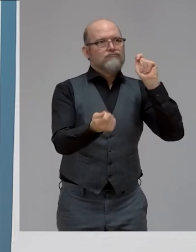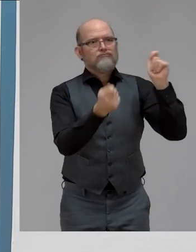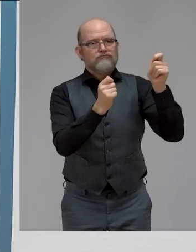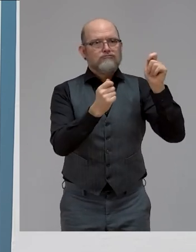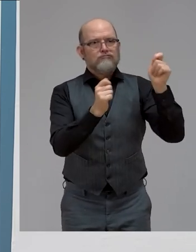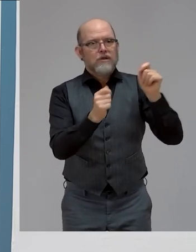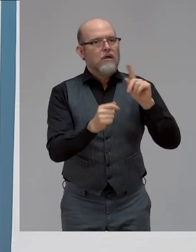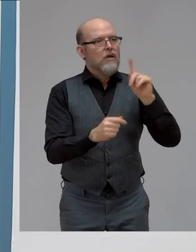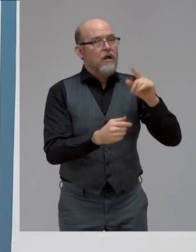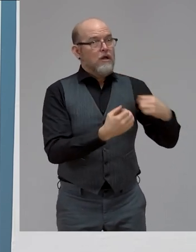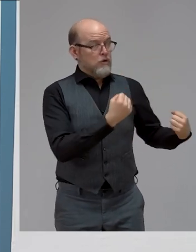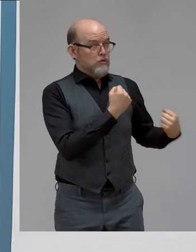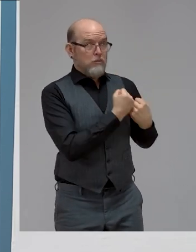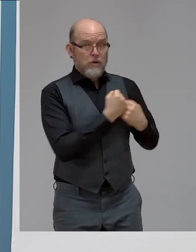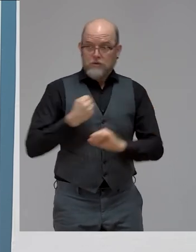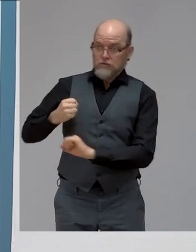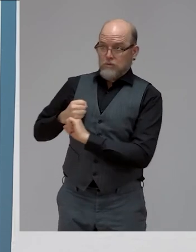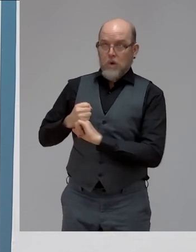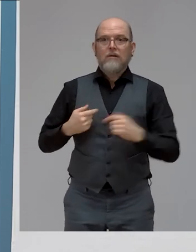to change it.